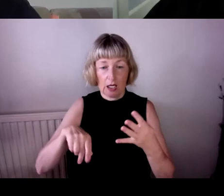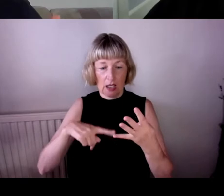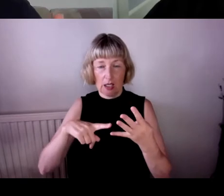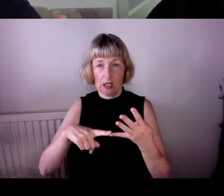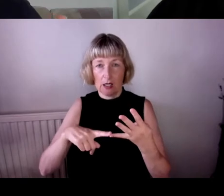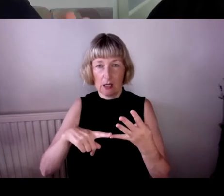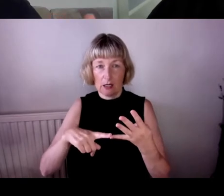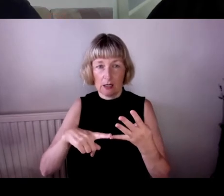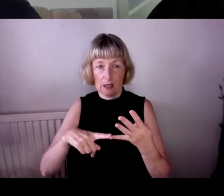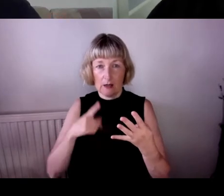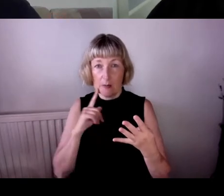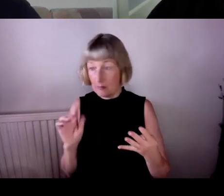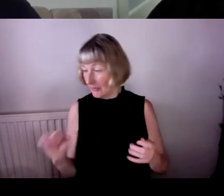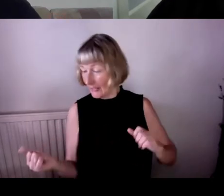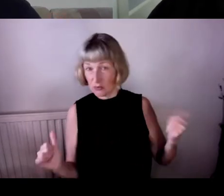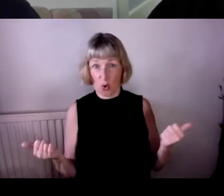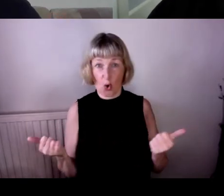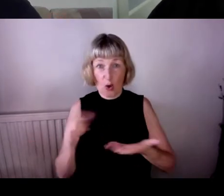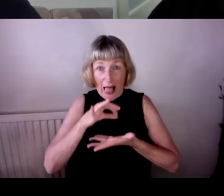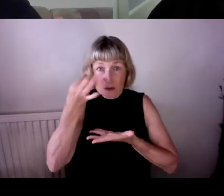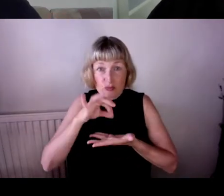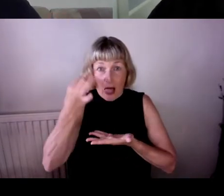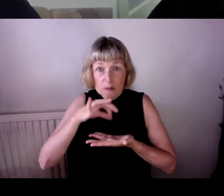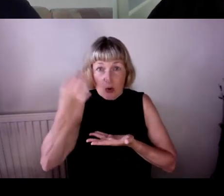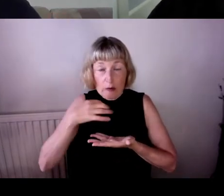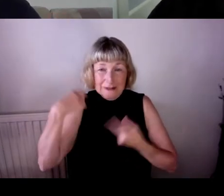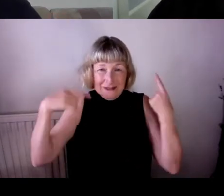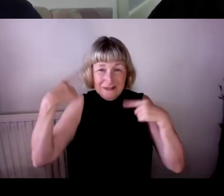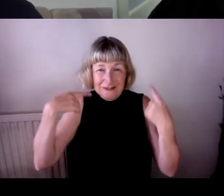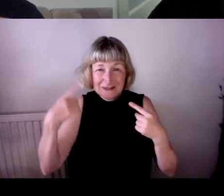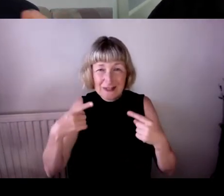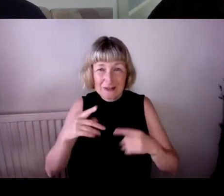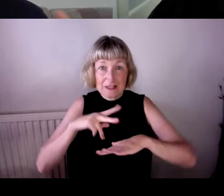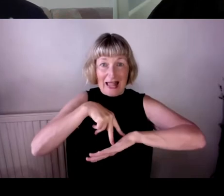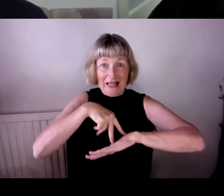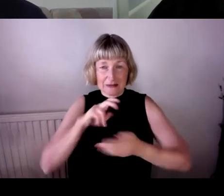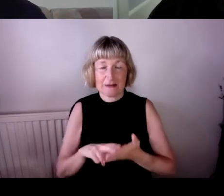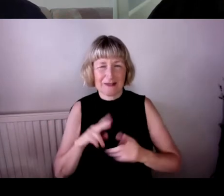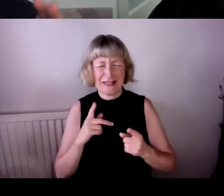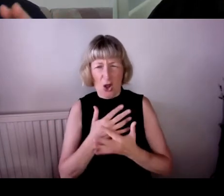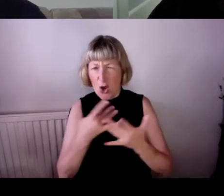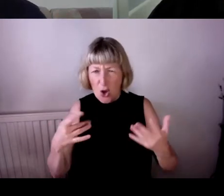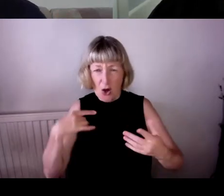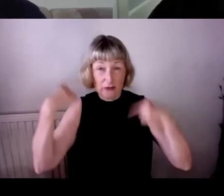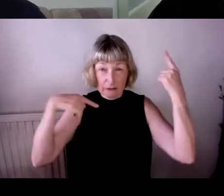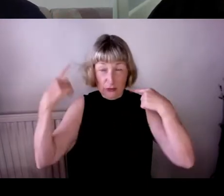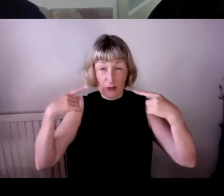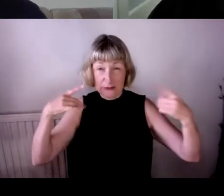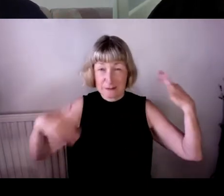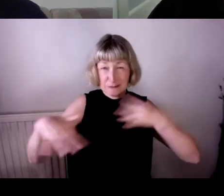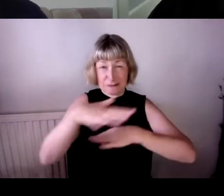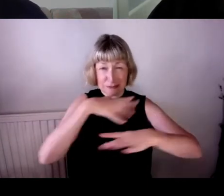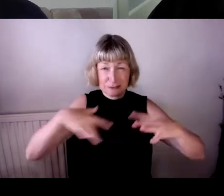the people in the side of us rustling their suites and banging around the place. There are lots and lots of things that we'll